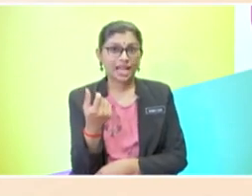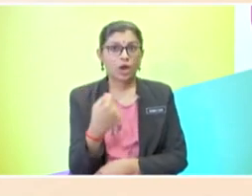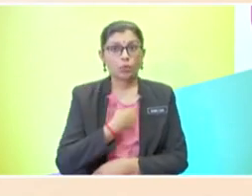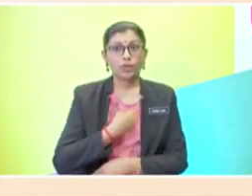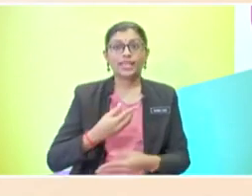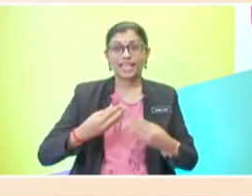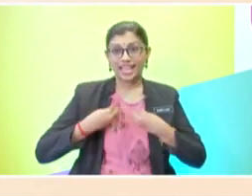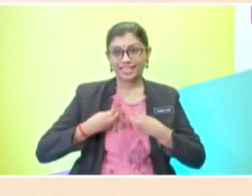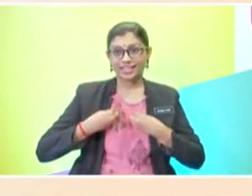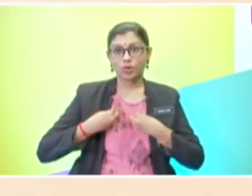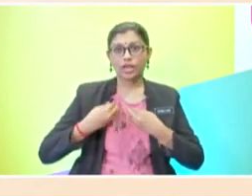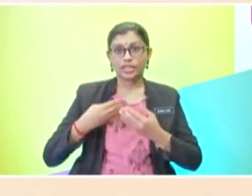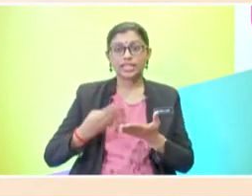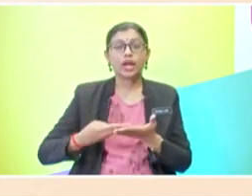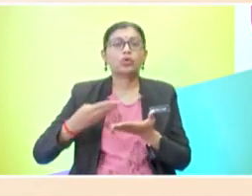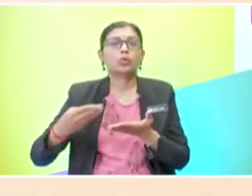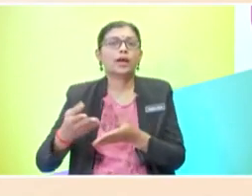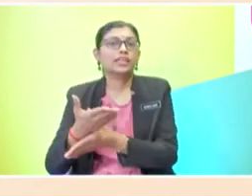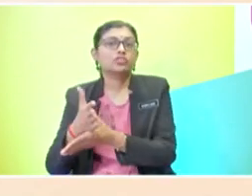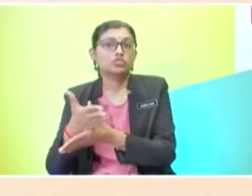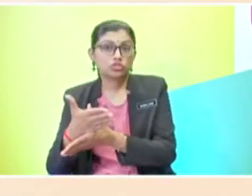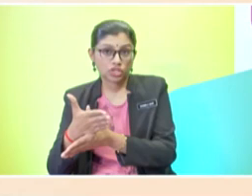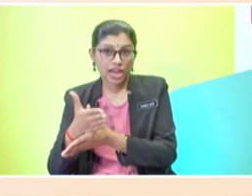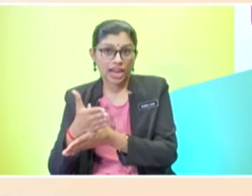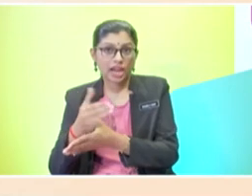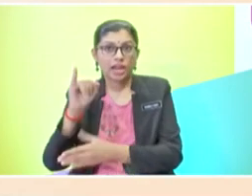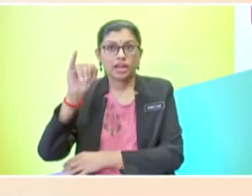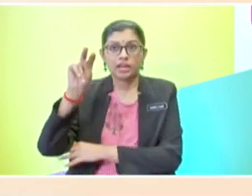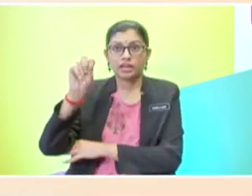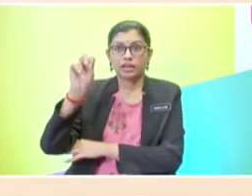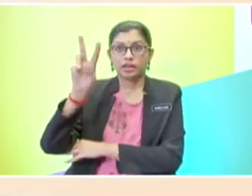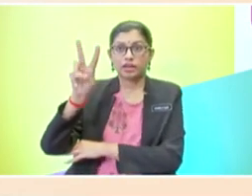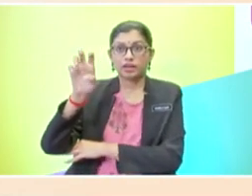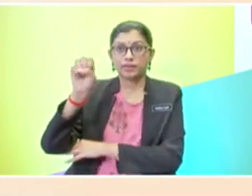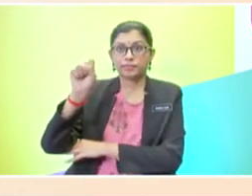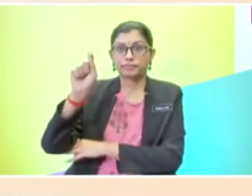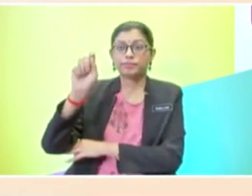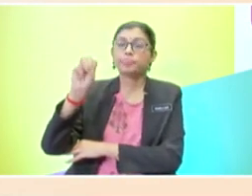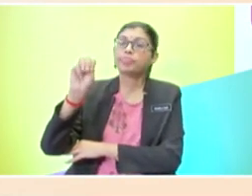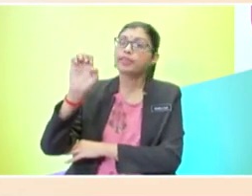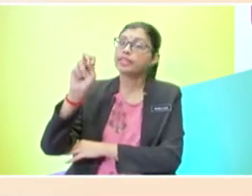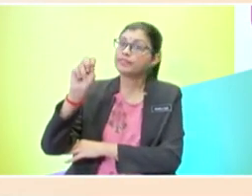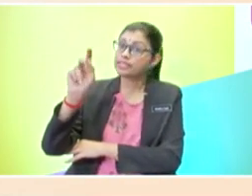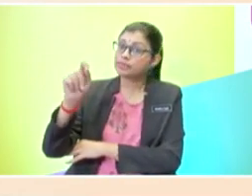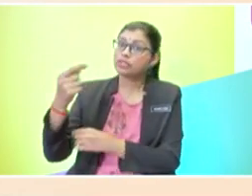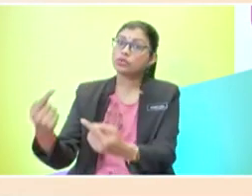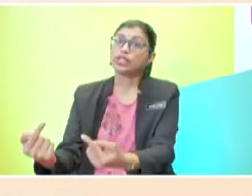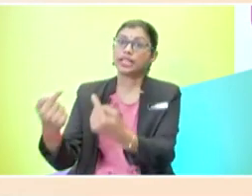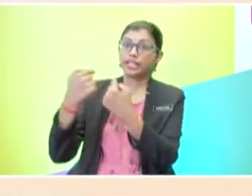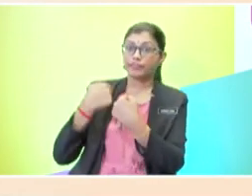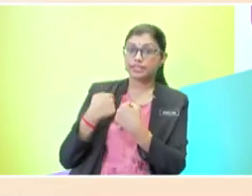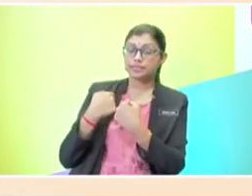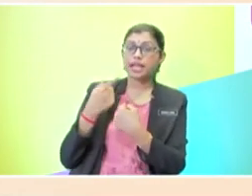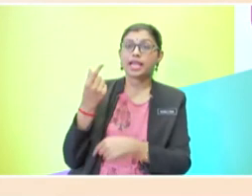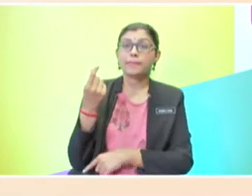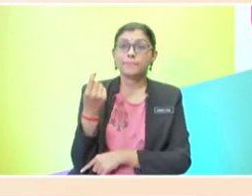profit. They distribute part of their profit. To the customers. Okay, normally it is in the private limited to